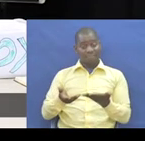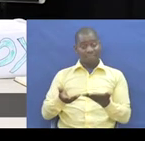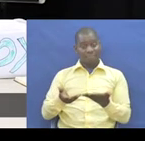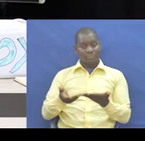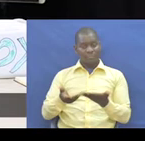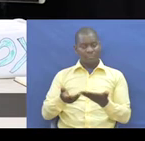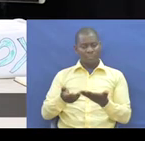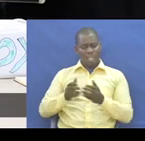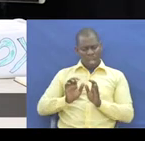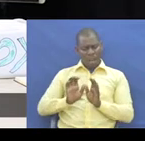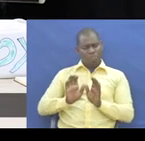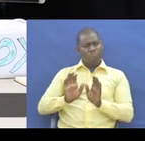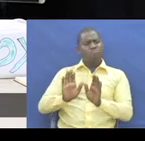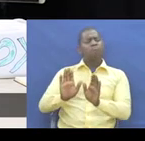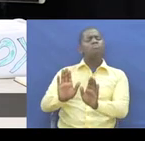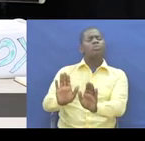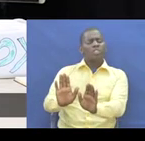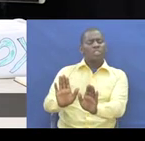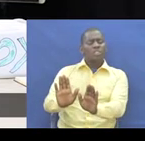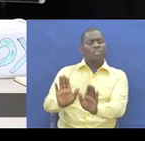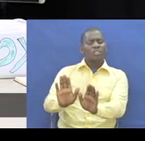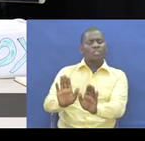is defined